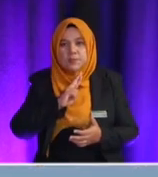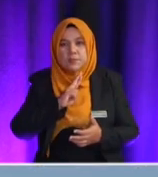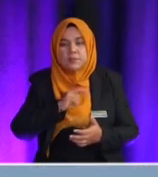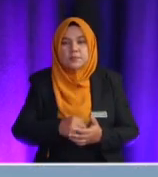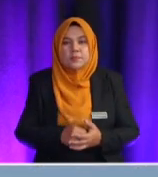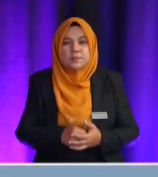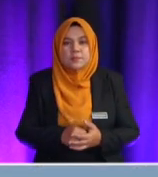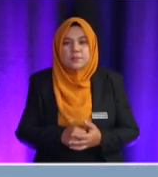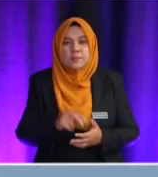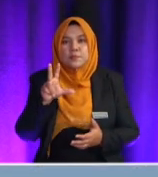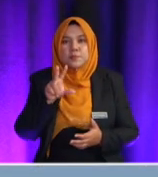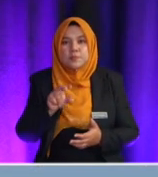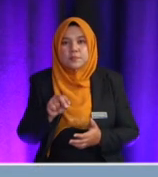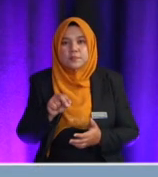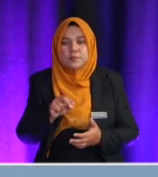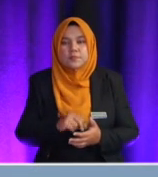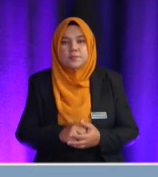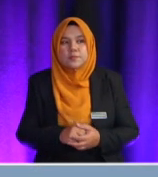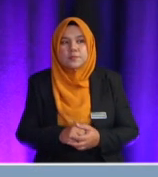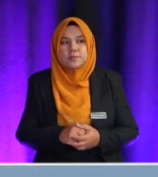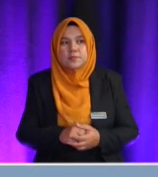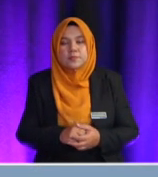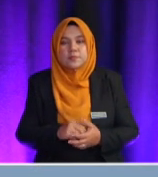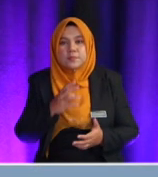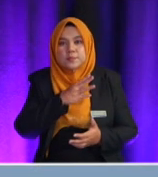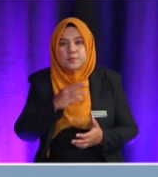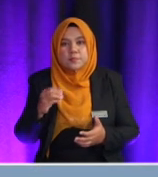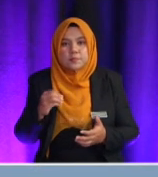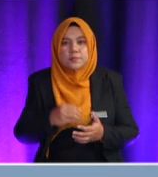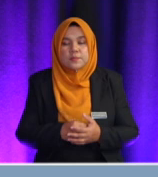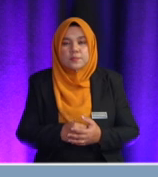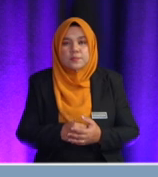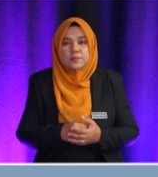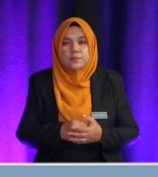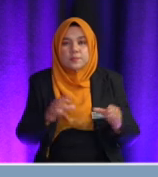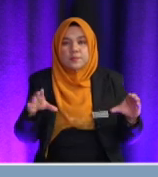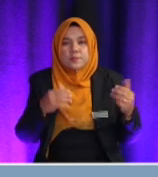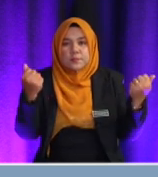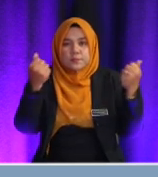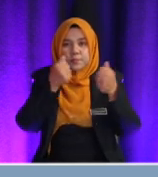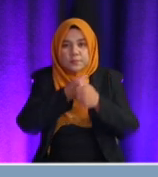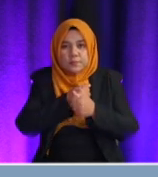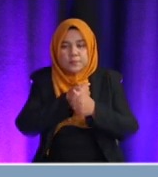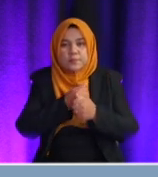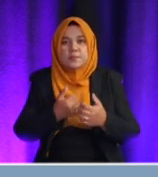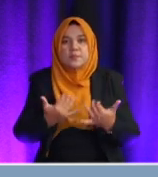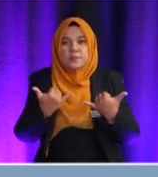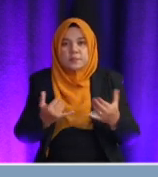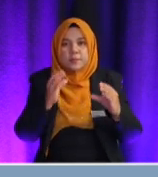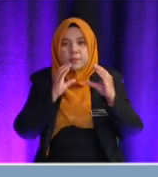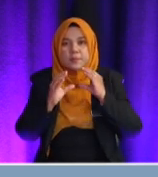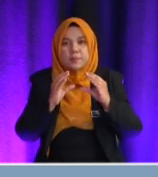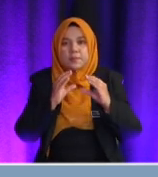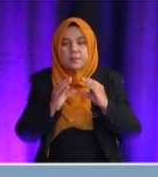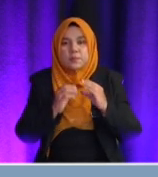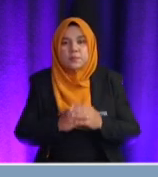be no statement. No, okay. No. Mm. And just to make it challenging, because we are talking,